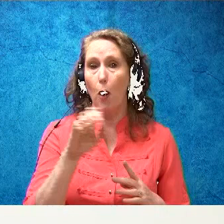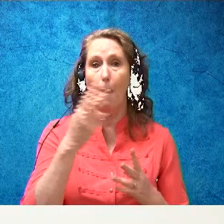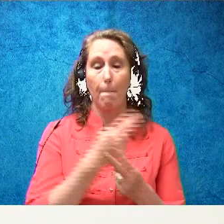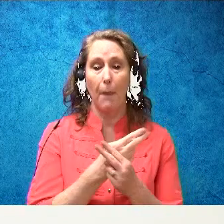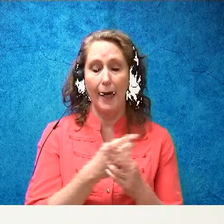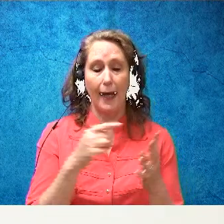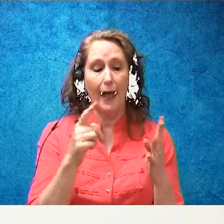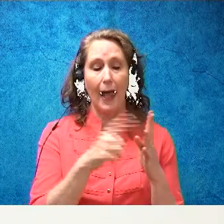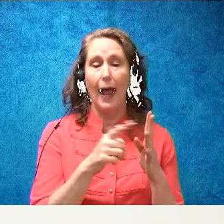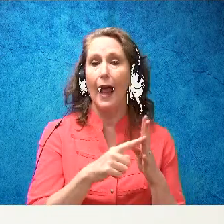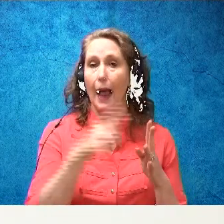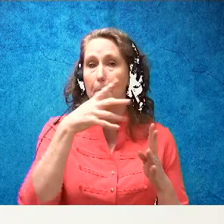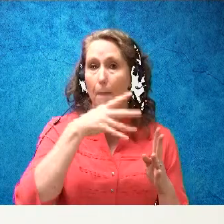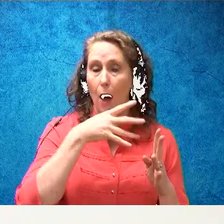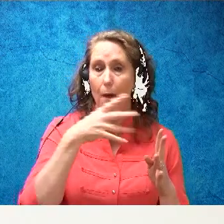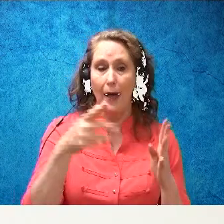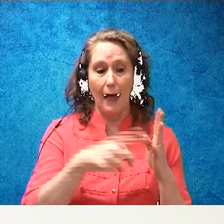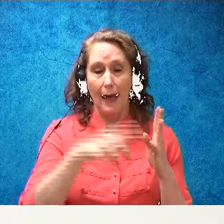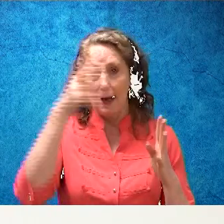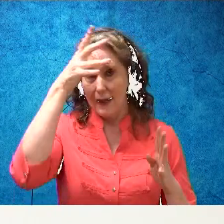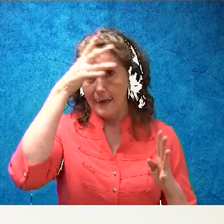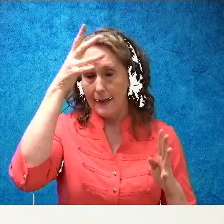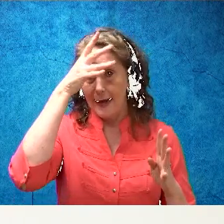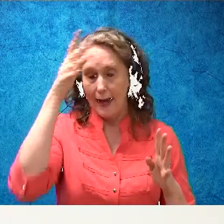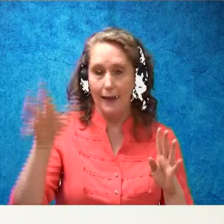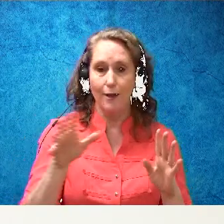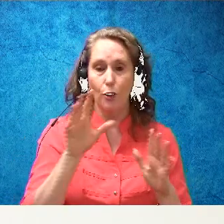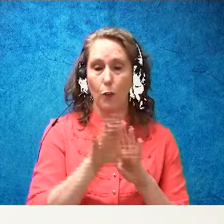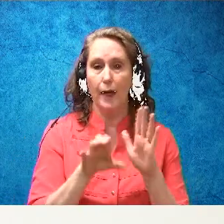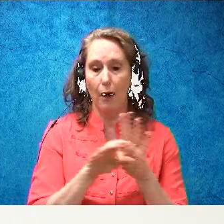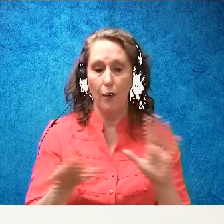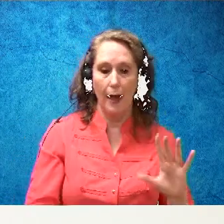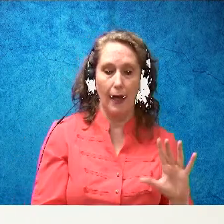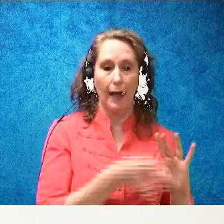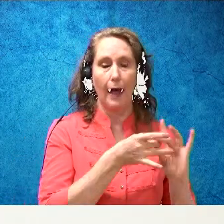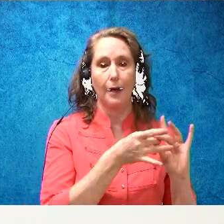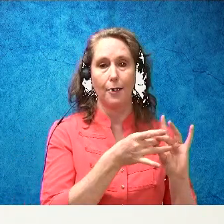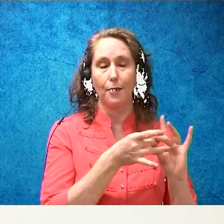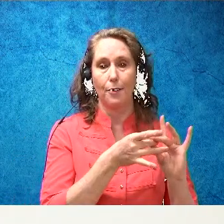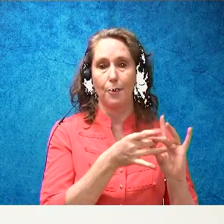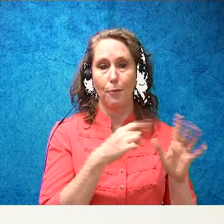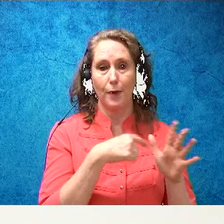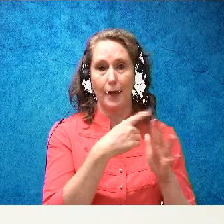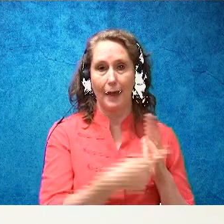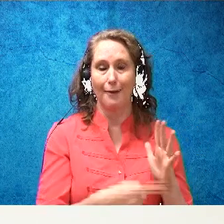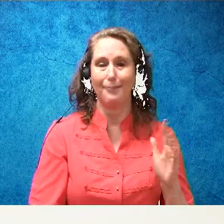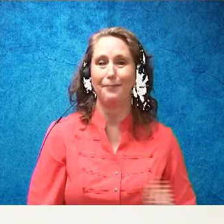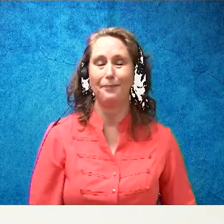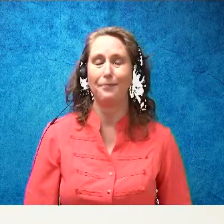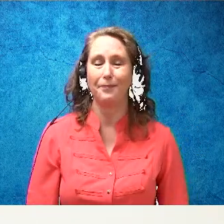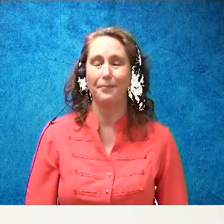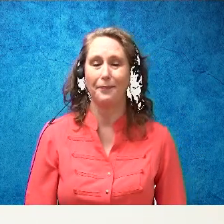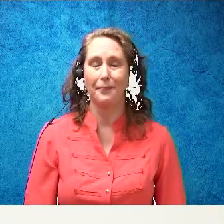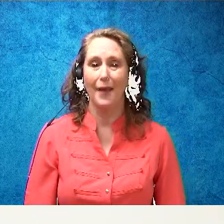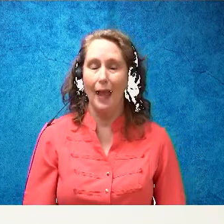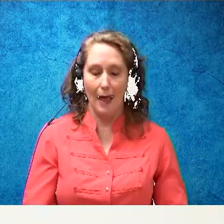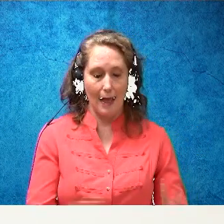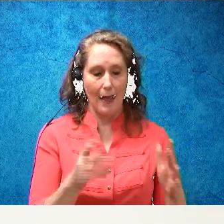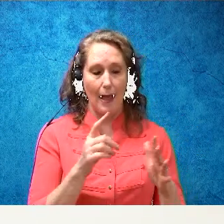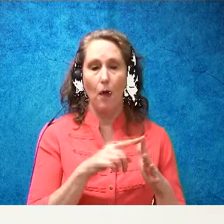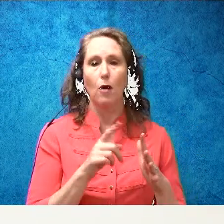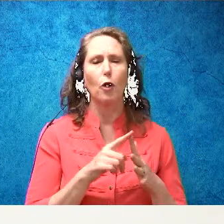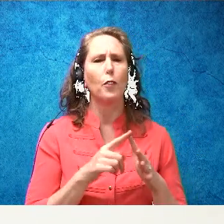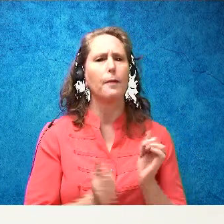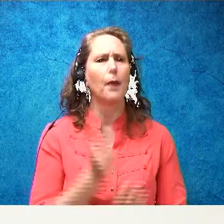Mom and Dad. So let's add our characters to our chart. Good job. Now, who are the